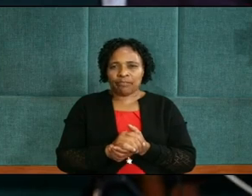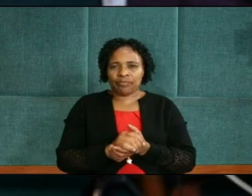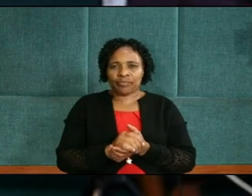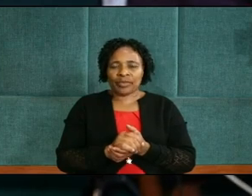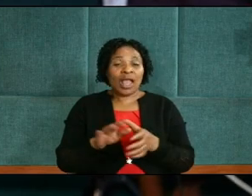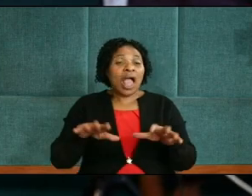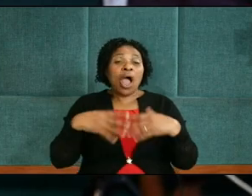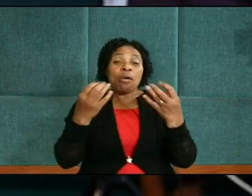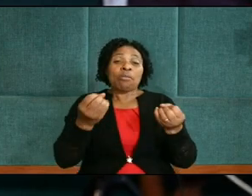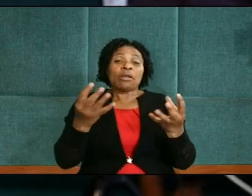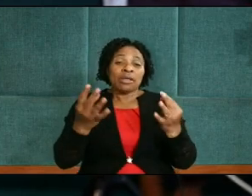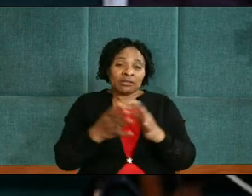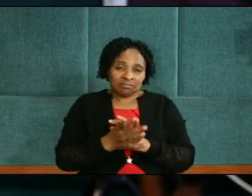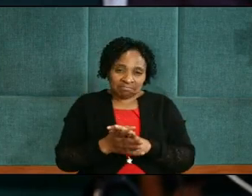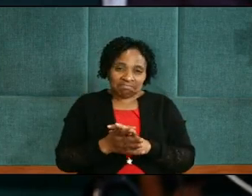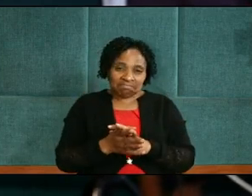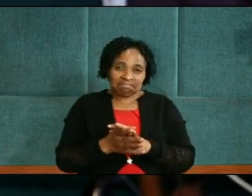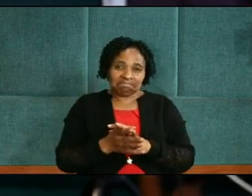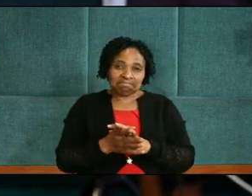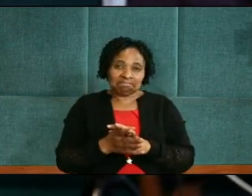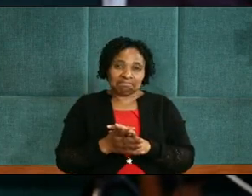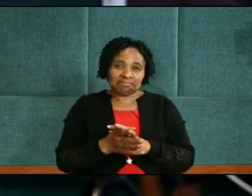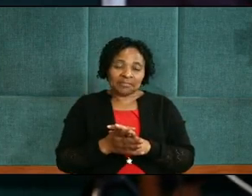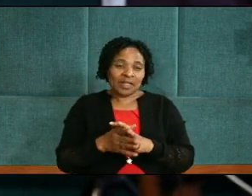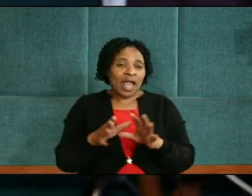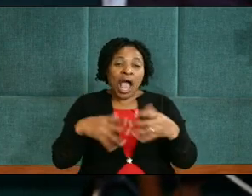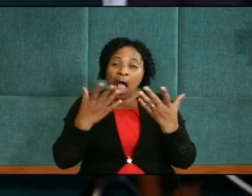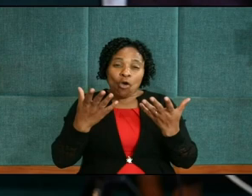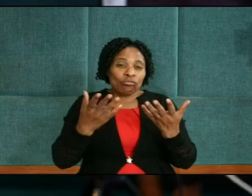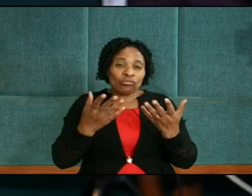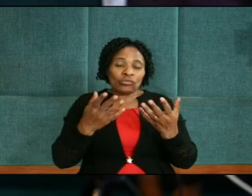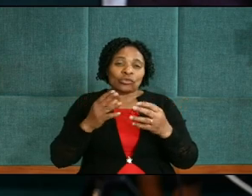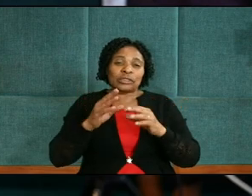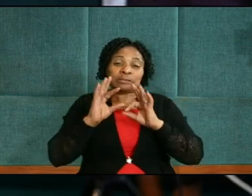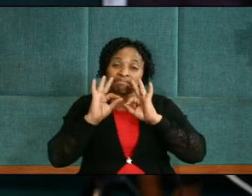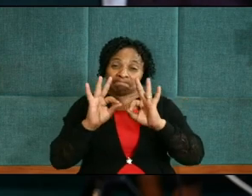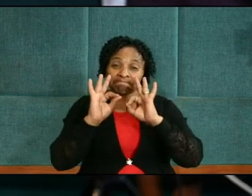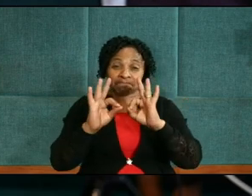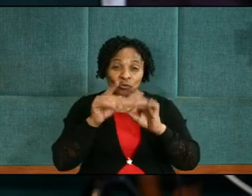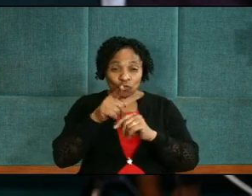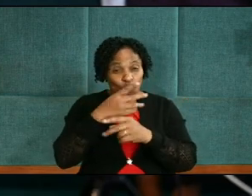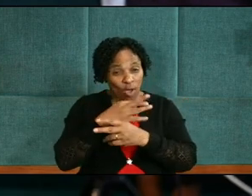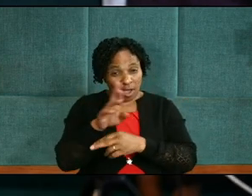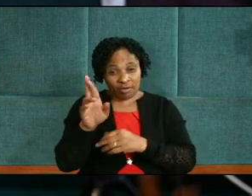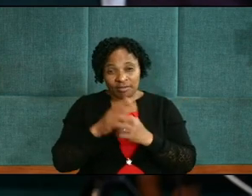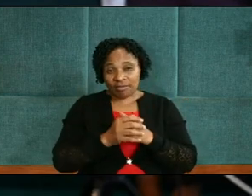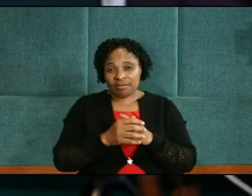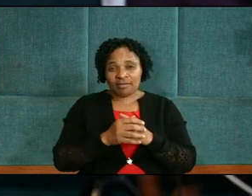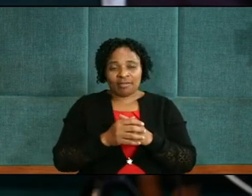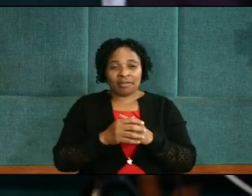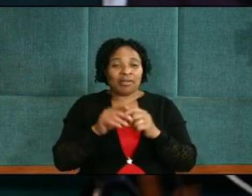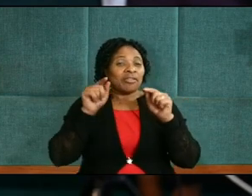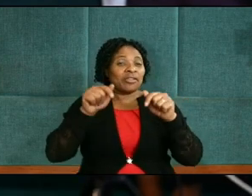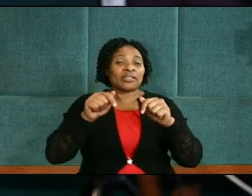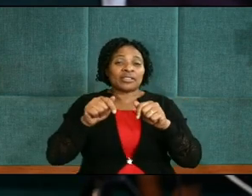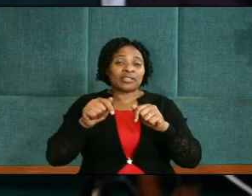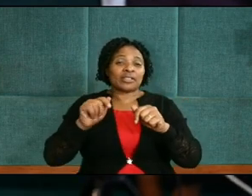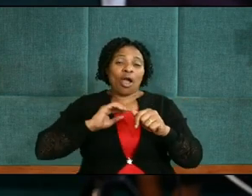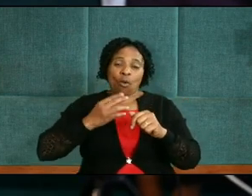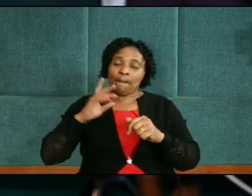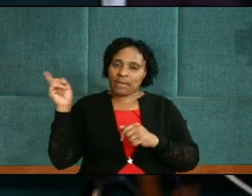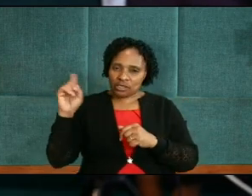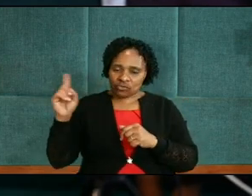No matter how many Sabbaths you keep, no matter how strict a vegetarian you are, that's not what's going to bring you through the